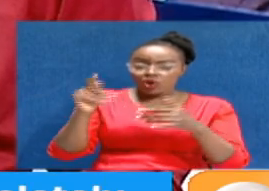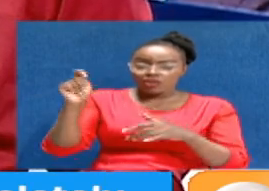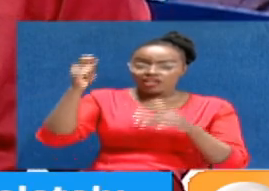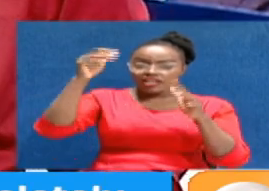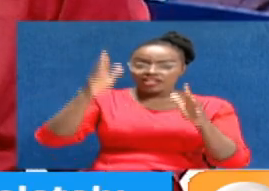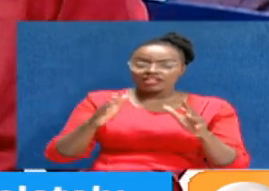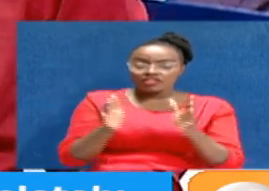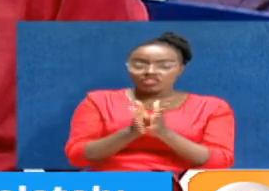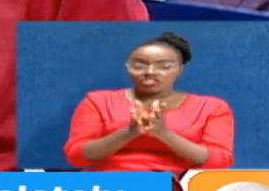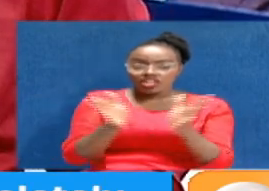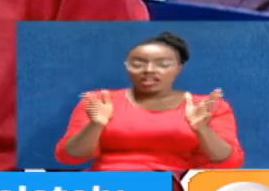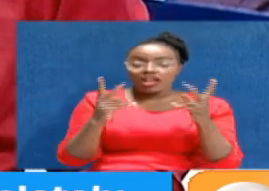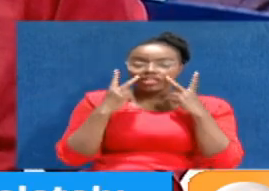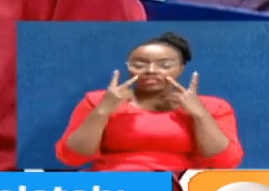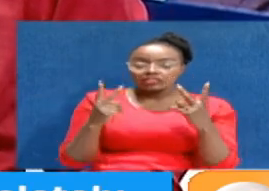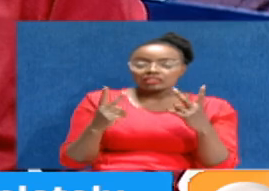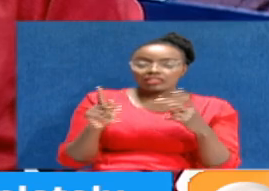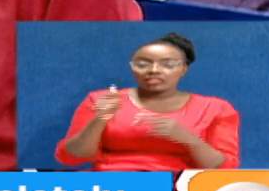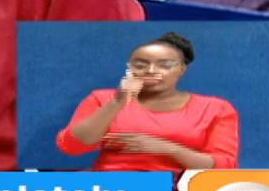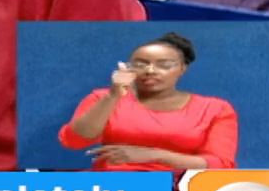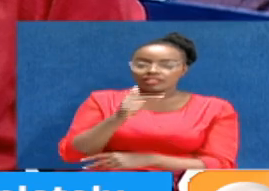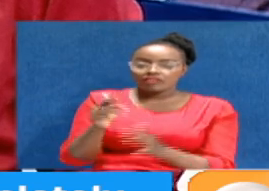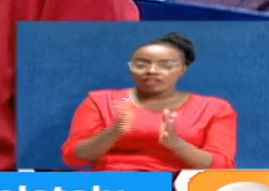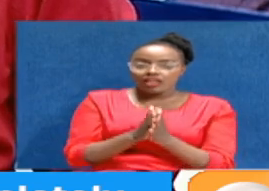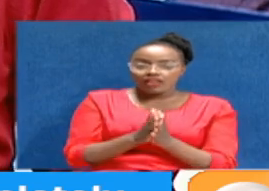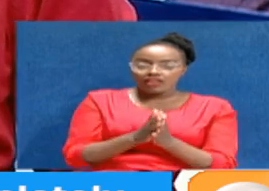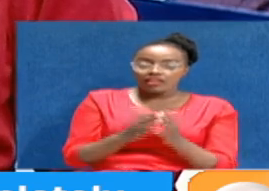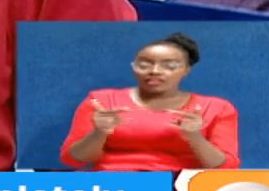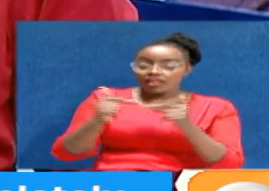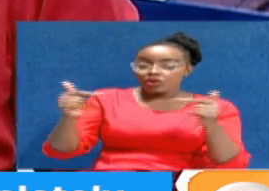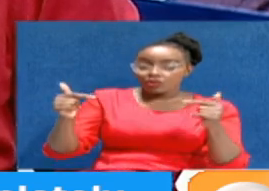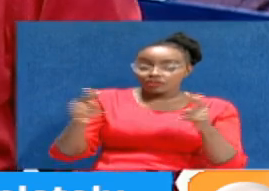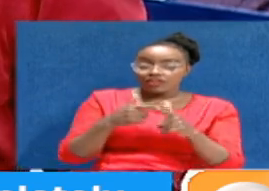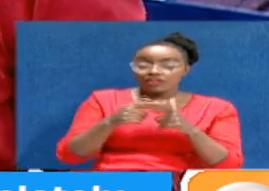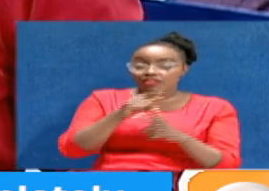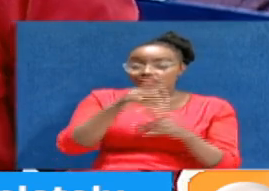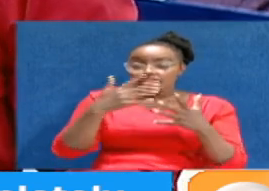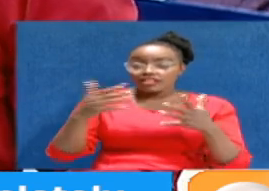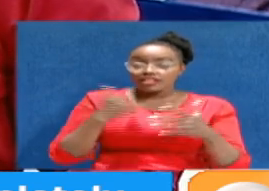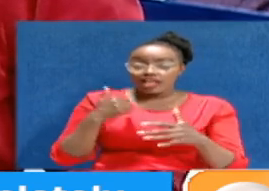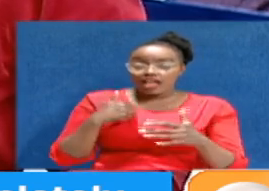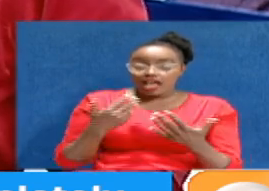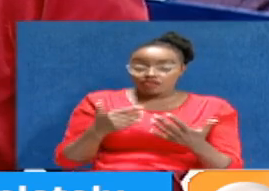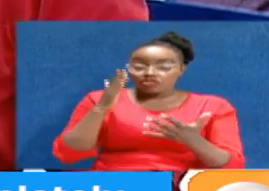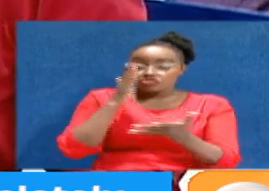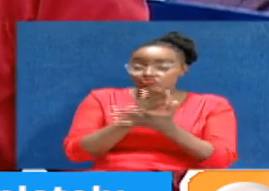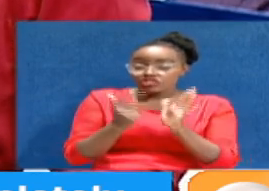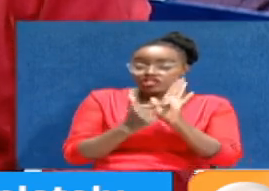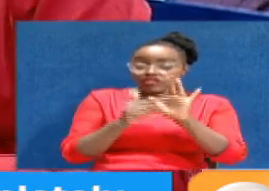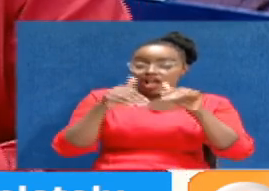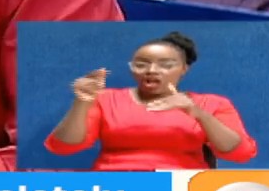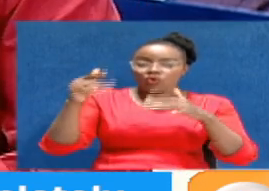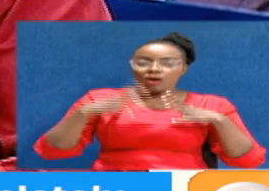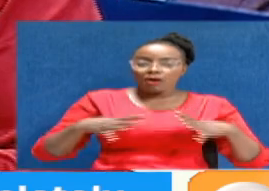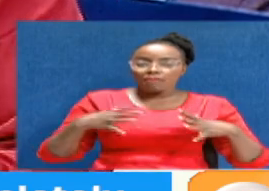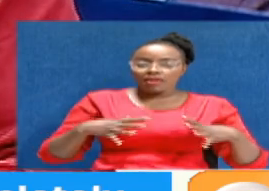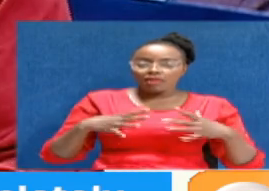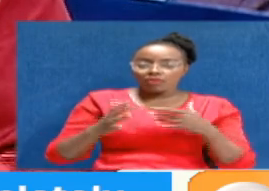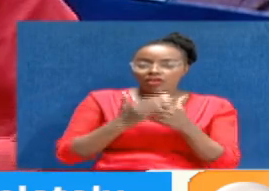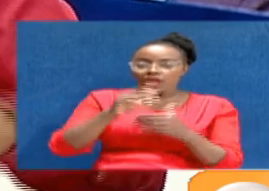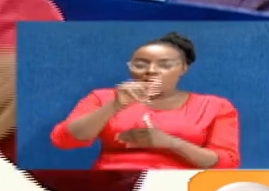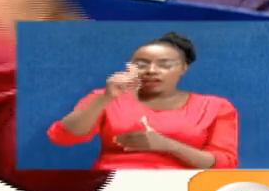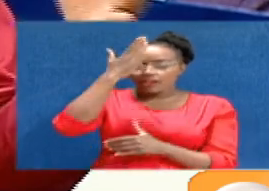Kenyans generally look at Tanzanians and vice versa. And those things have real implications on how people then treat relate each